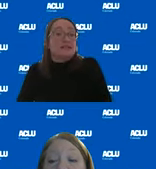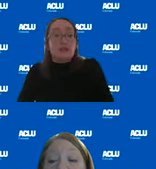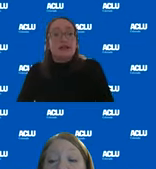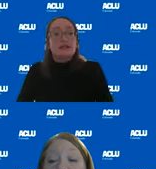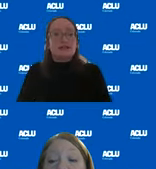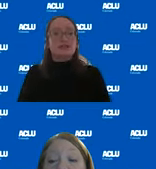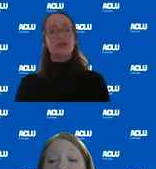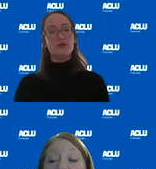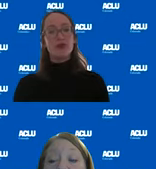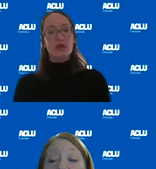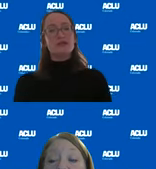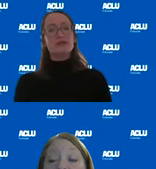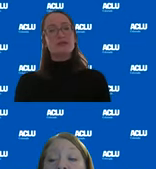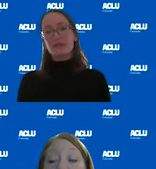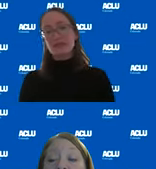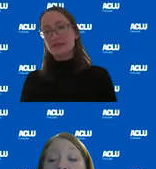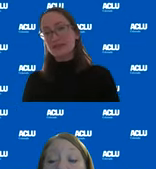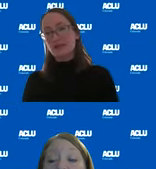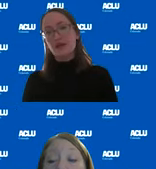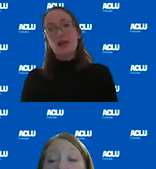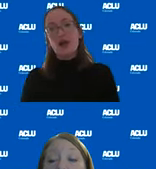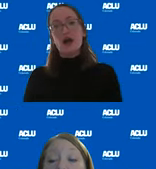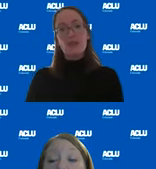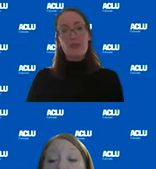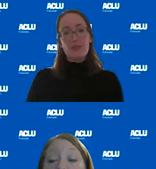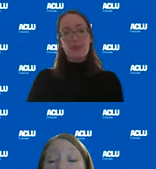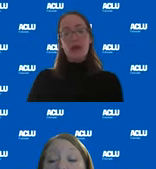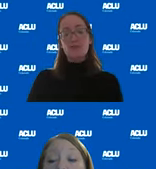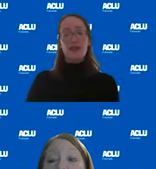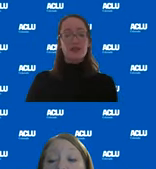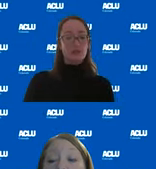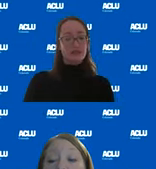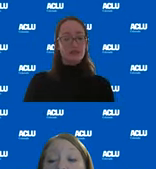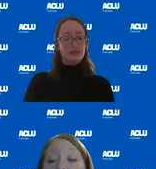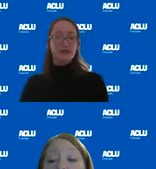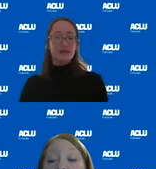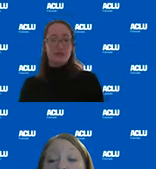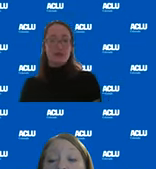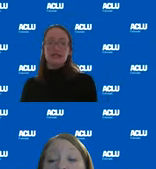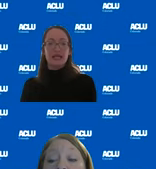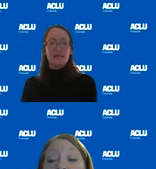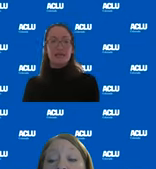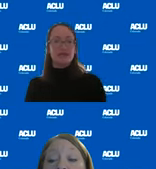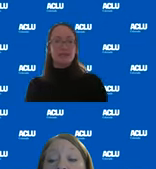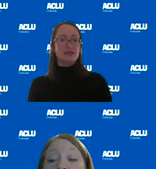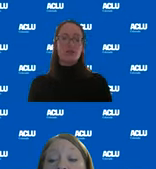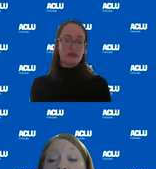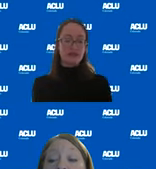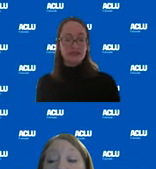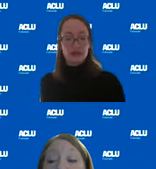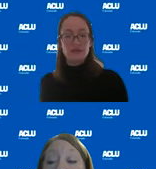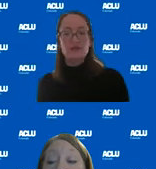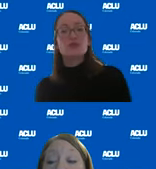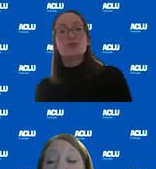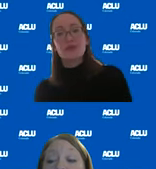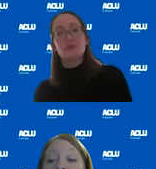Colfax and Grant, because that's where you spend time at Civic Center. However, then you put separately, you obviously can't mail something to Colfax and